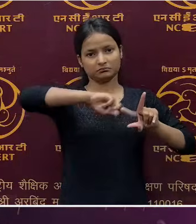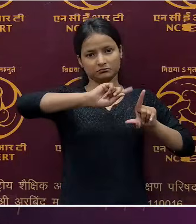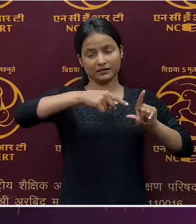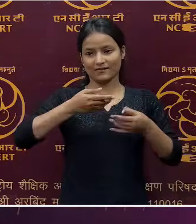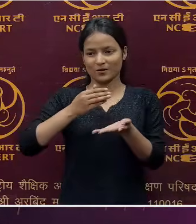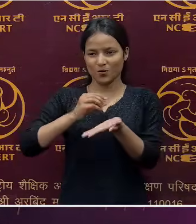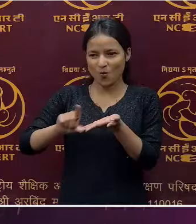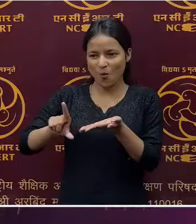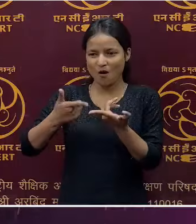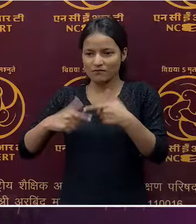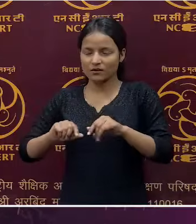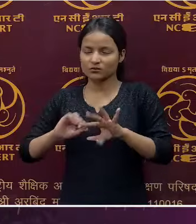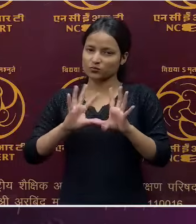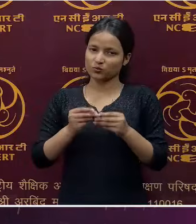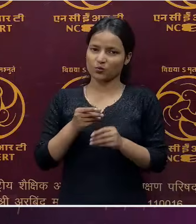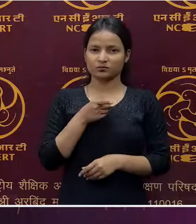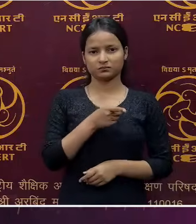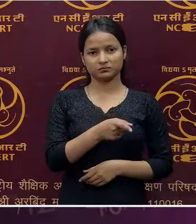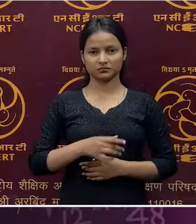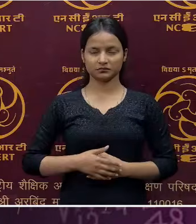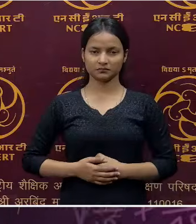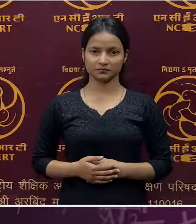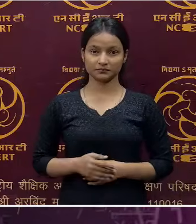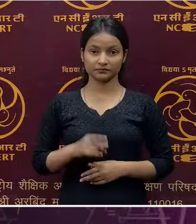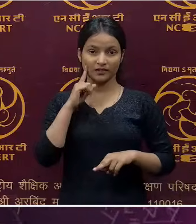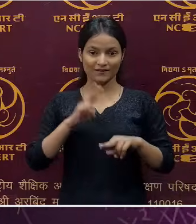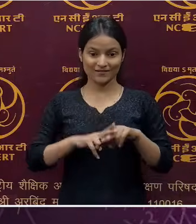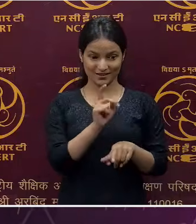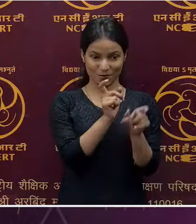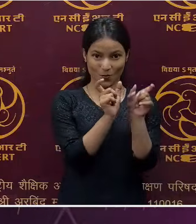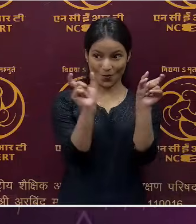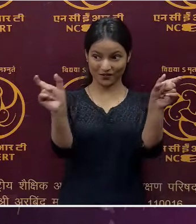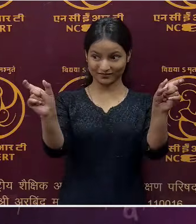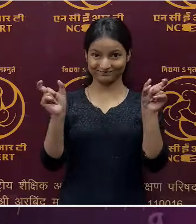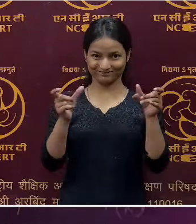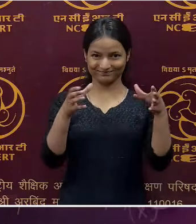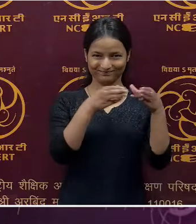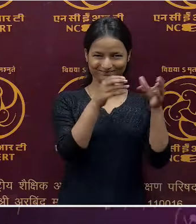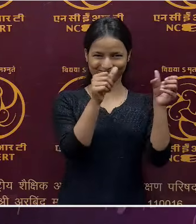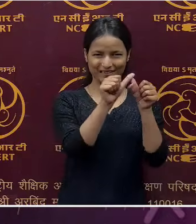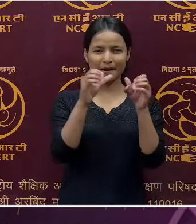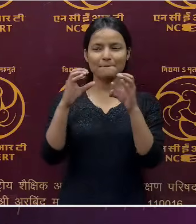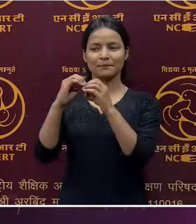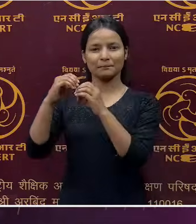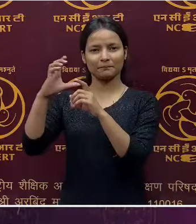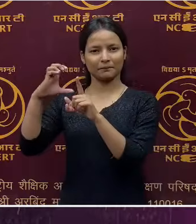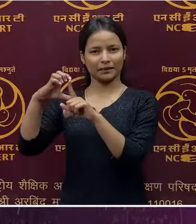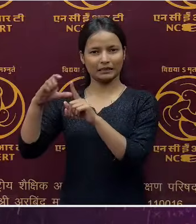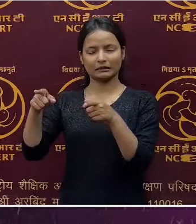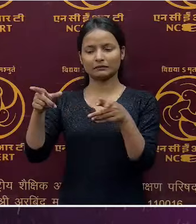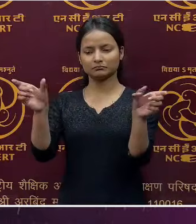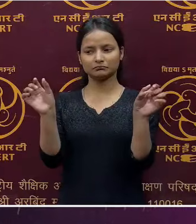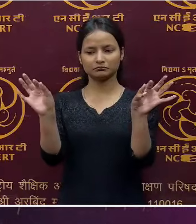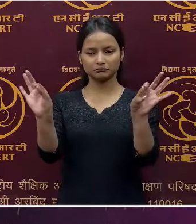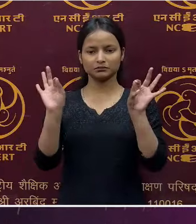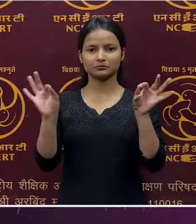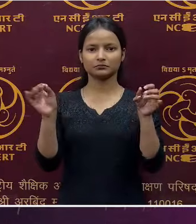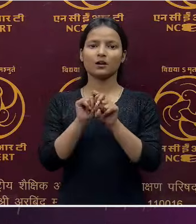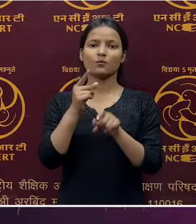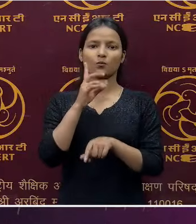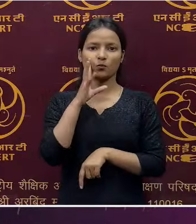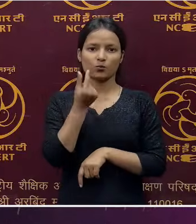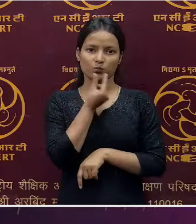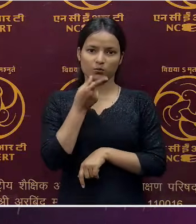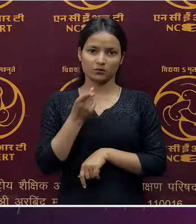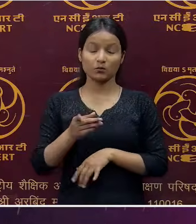then it's called a function. So whenever we read, this is useful in the field of data analysis. This